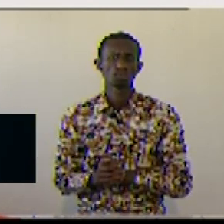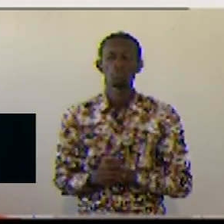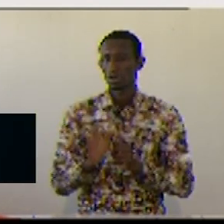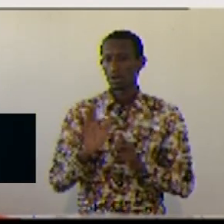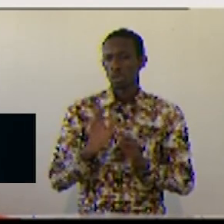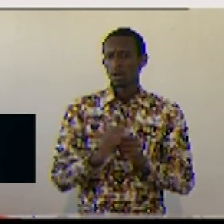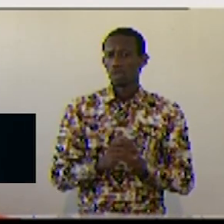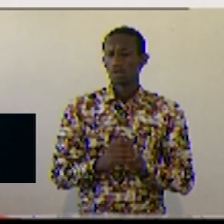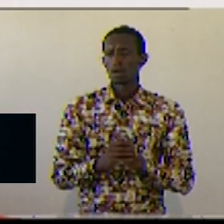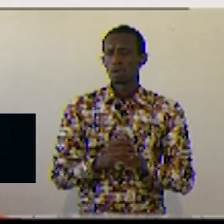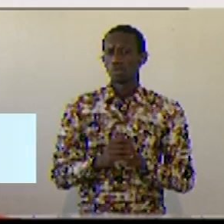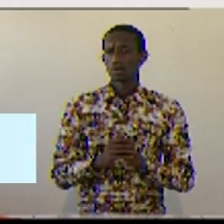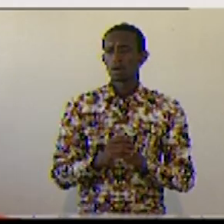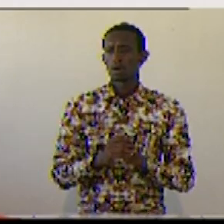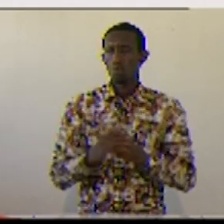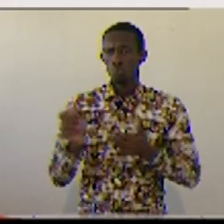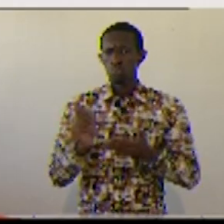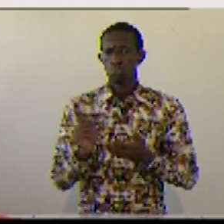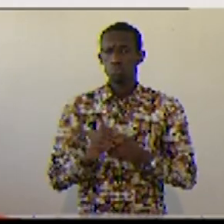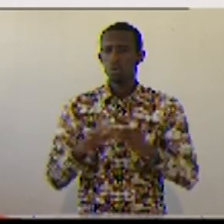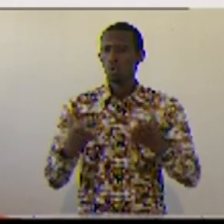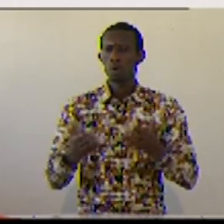take place while preparing these salts.